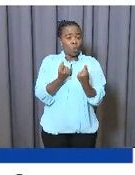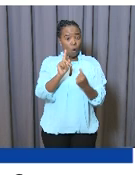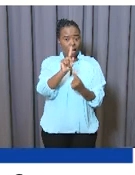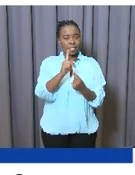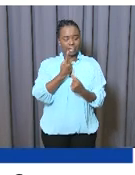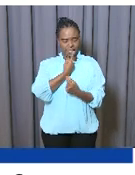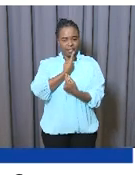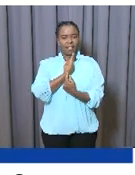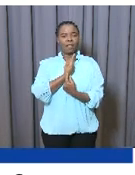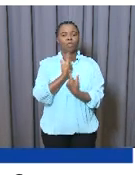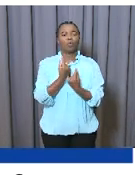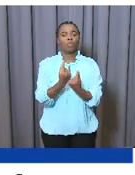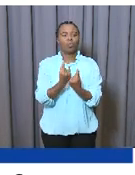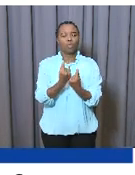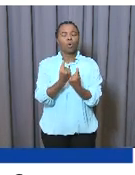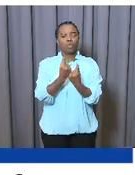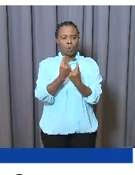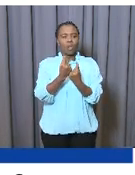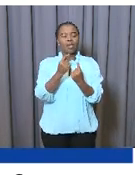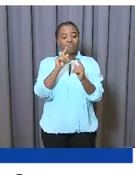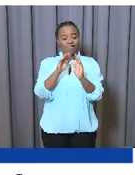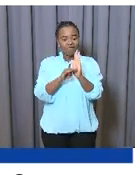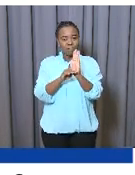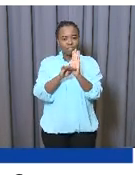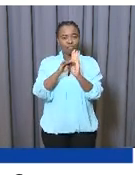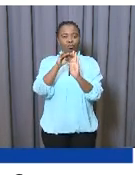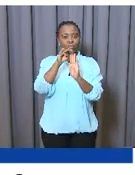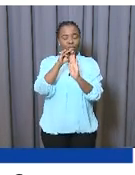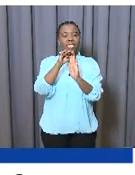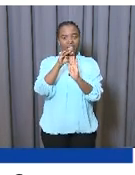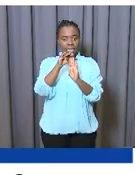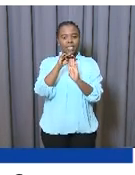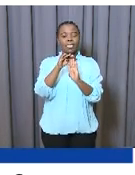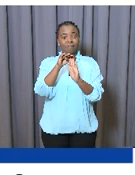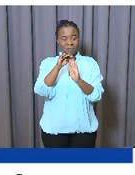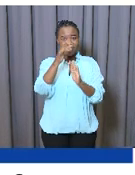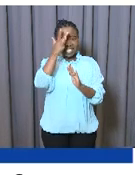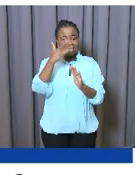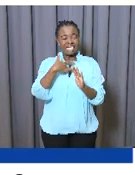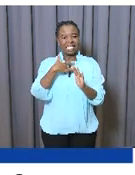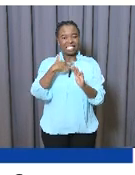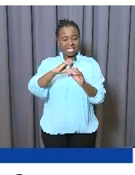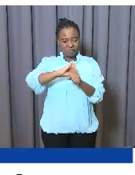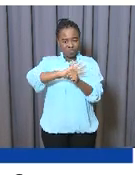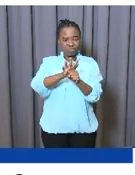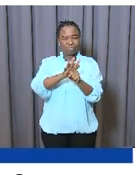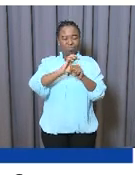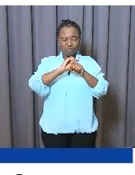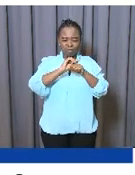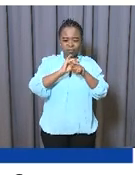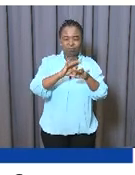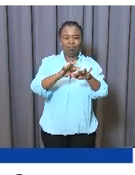ourselves. So the peak is coming, the disease is spreading, the virus and its disease